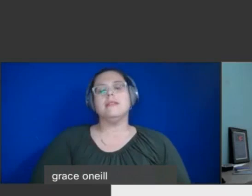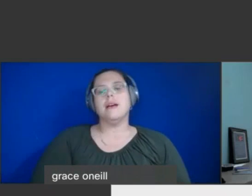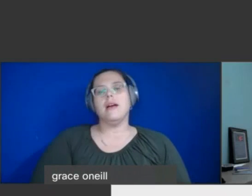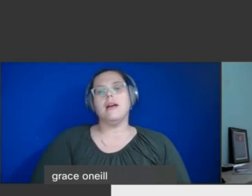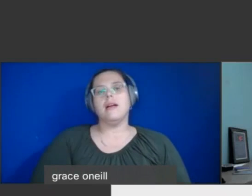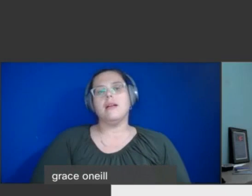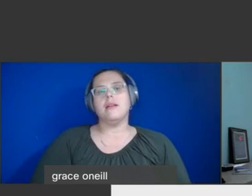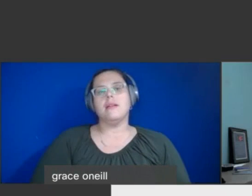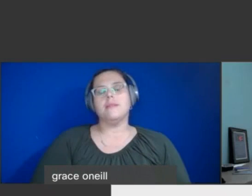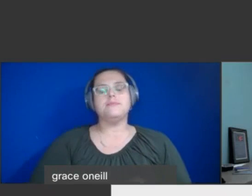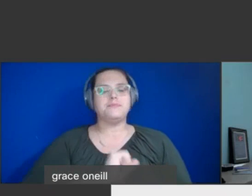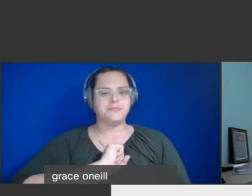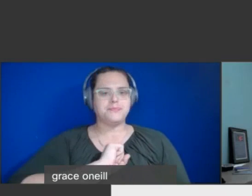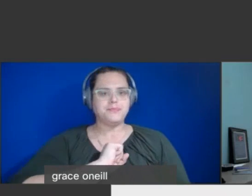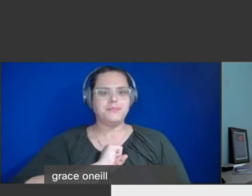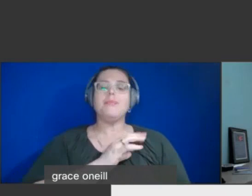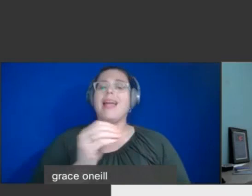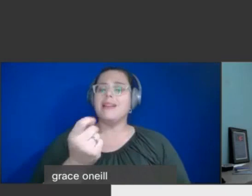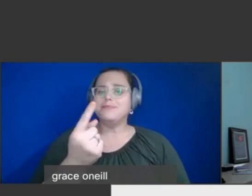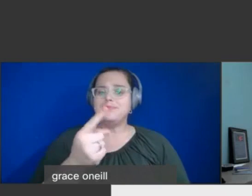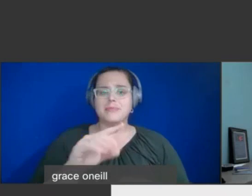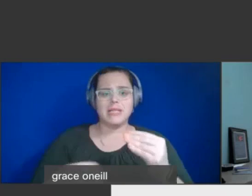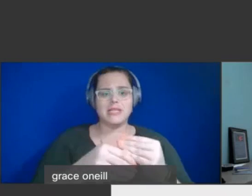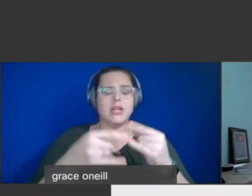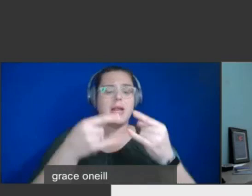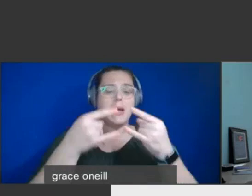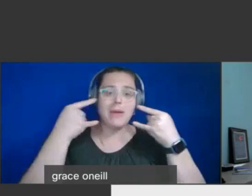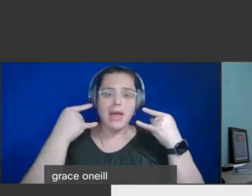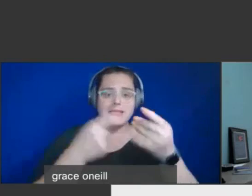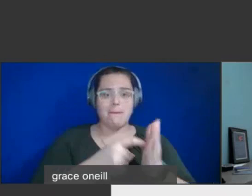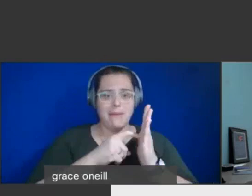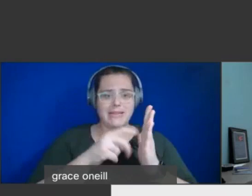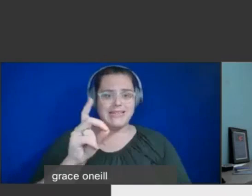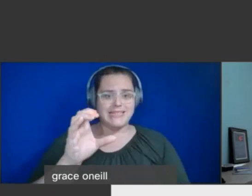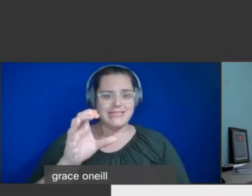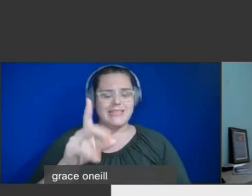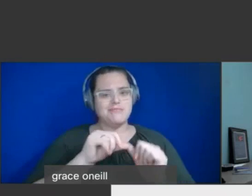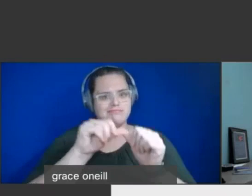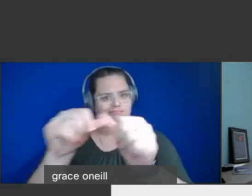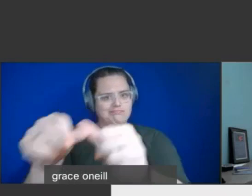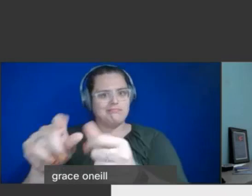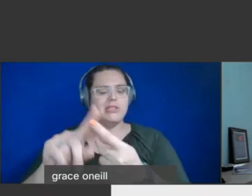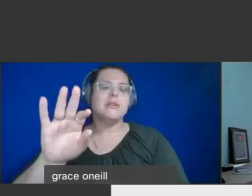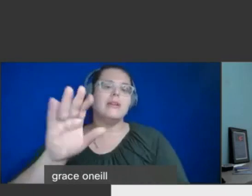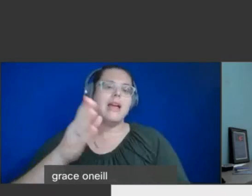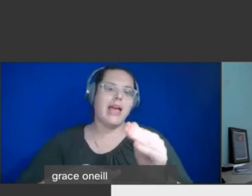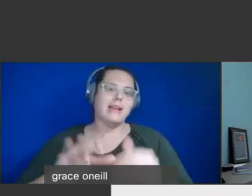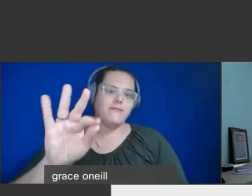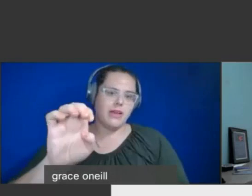Excuse me. And in addition, extended the mask mandate in the district to February the 28th.